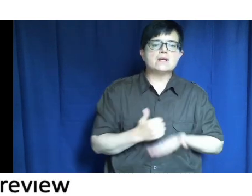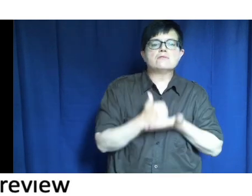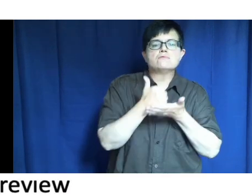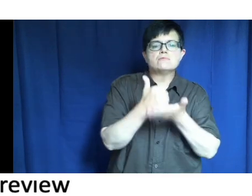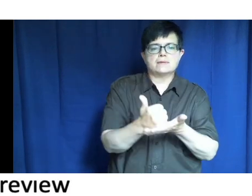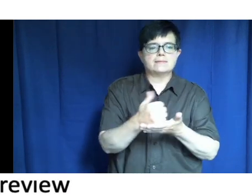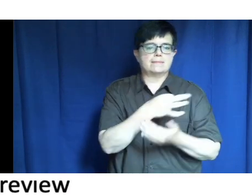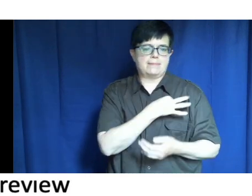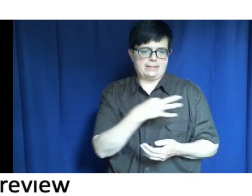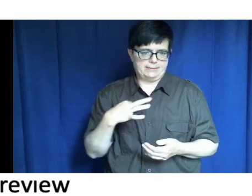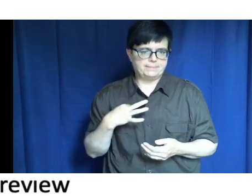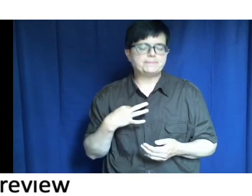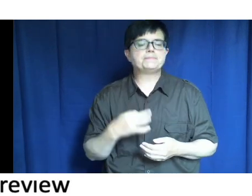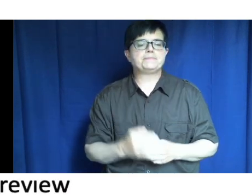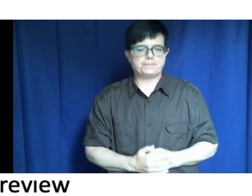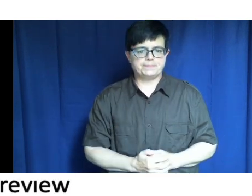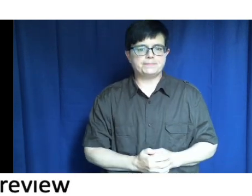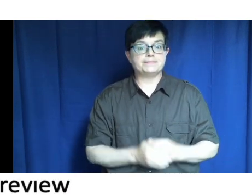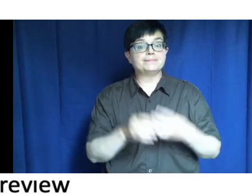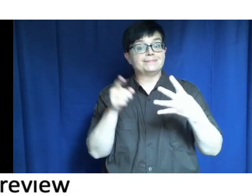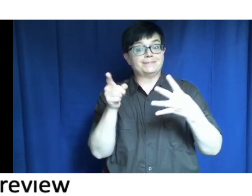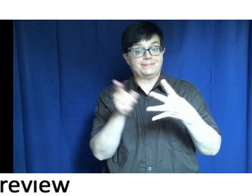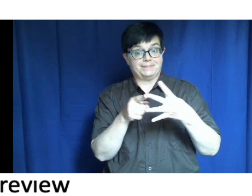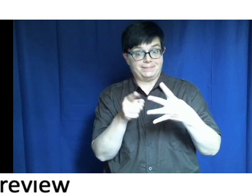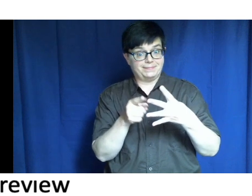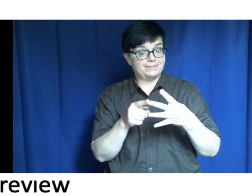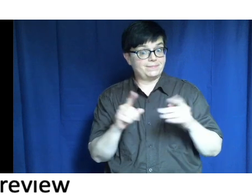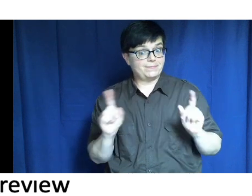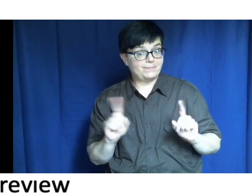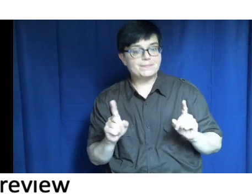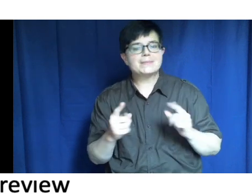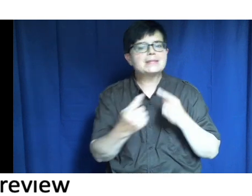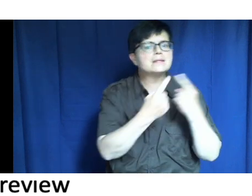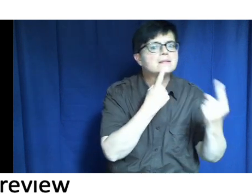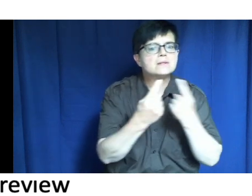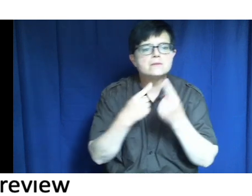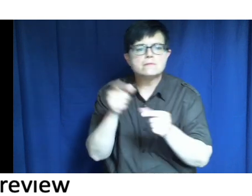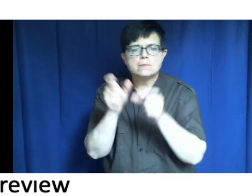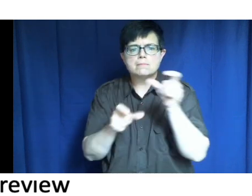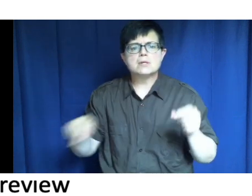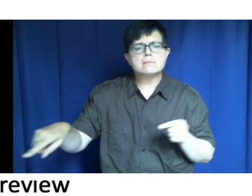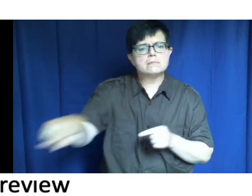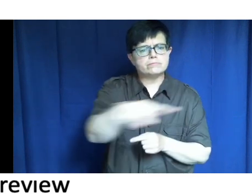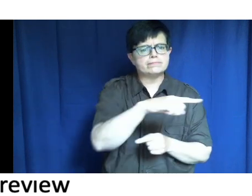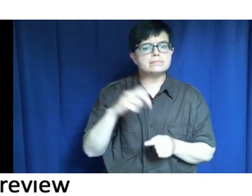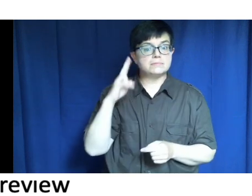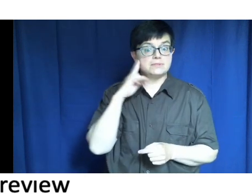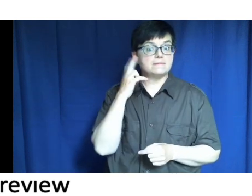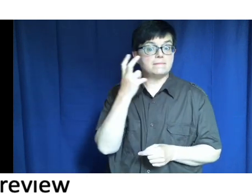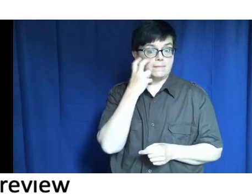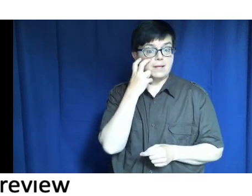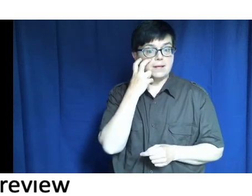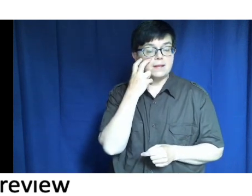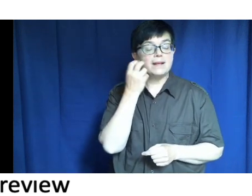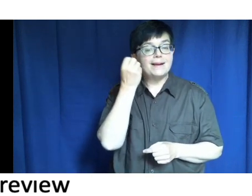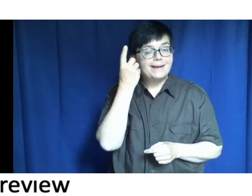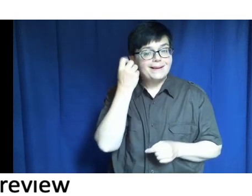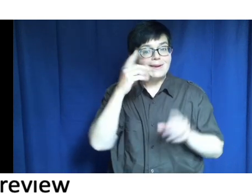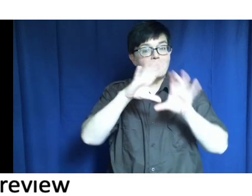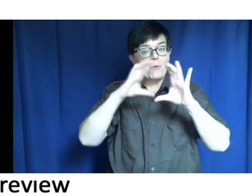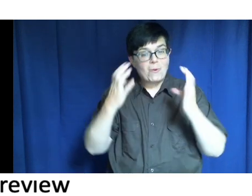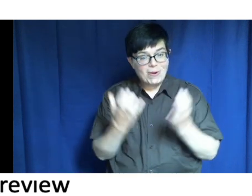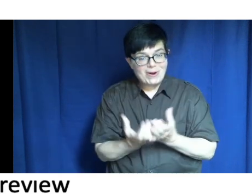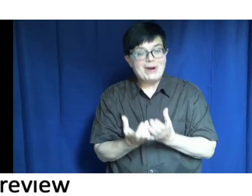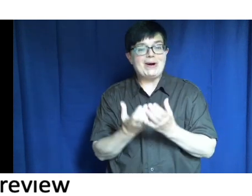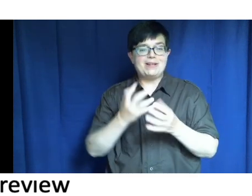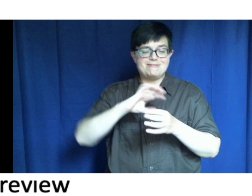The second study contains interviews with individuals that are living with deafblindness themselves